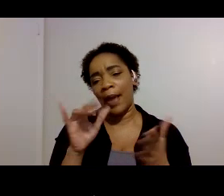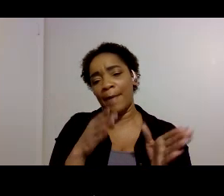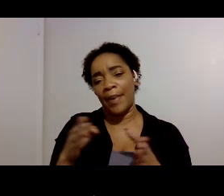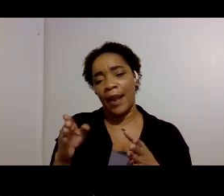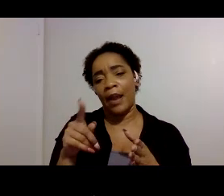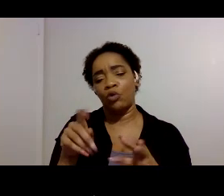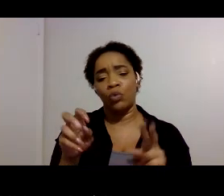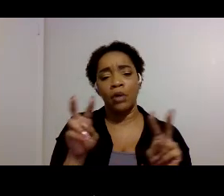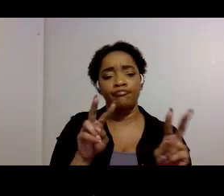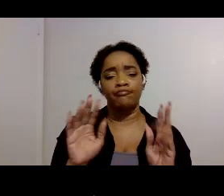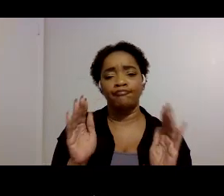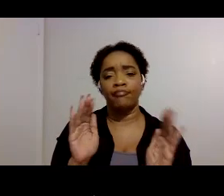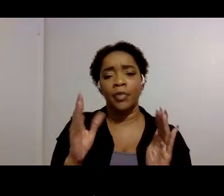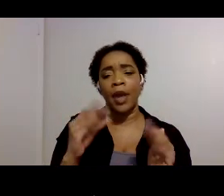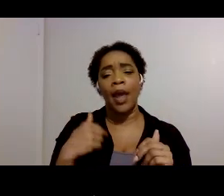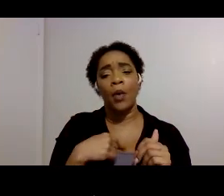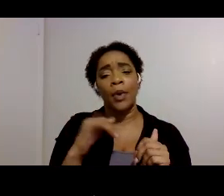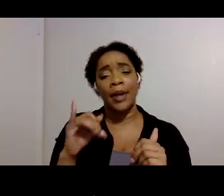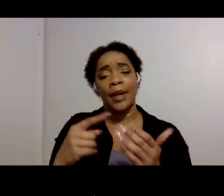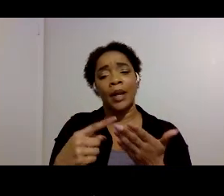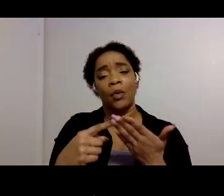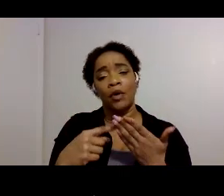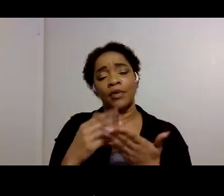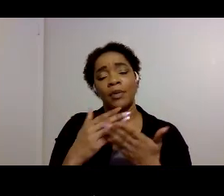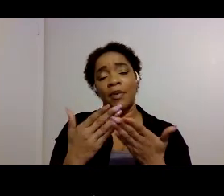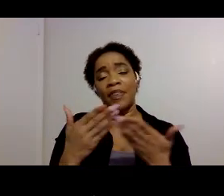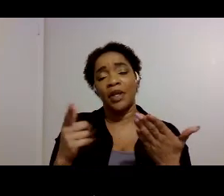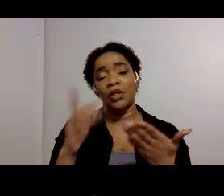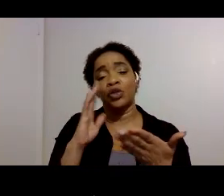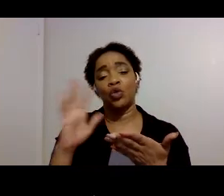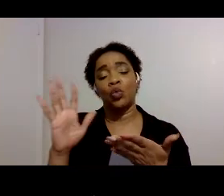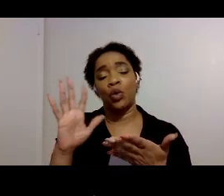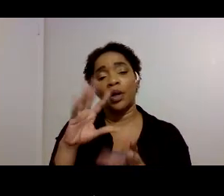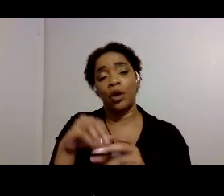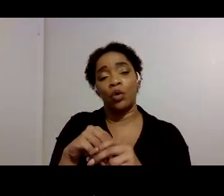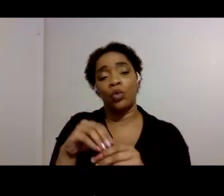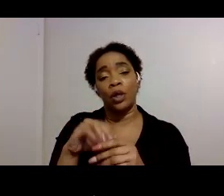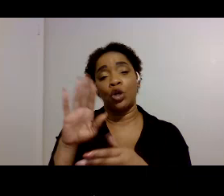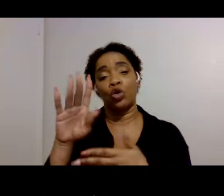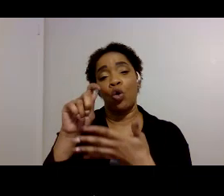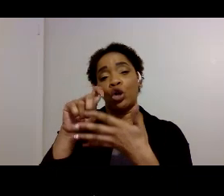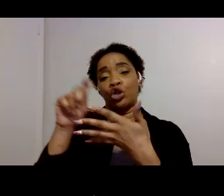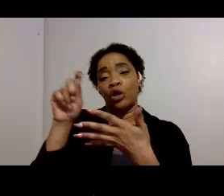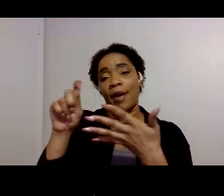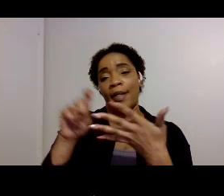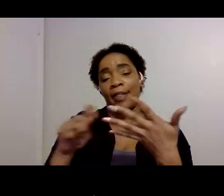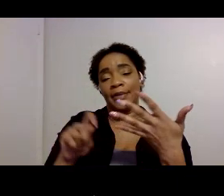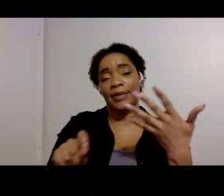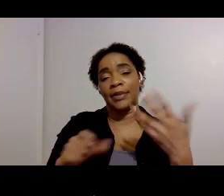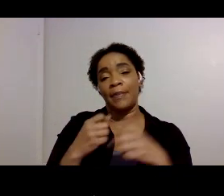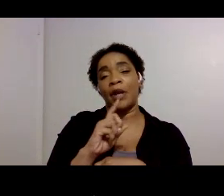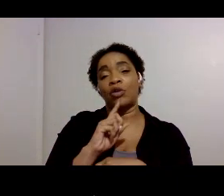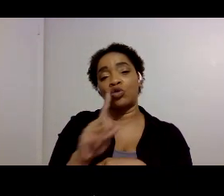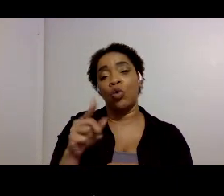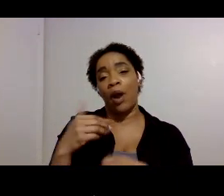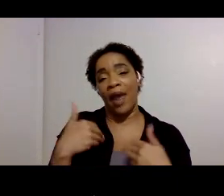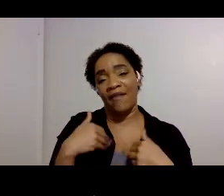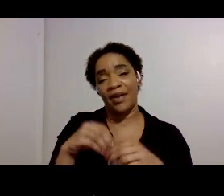over some of the things that you would put in your checklist to kind of verify or assemble your plan.